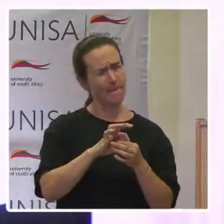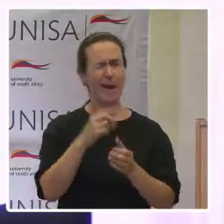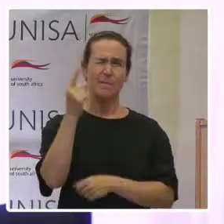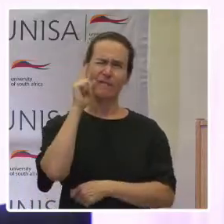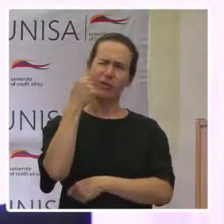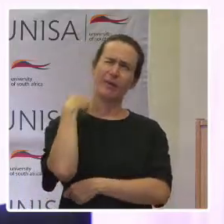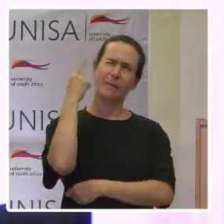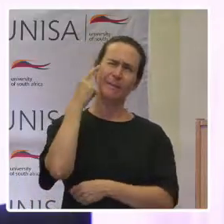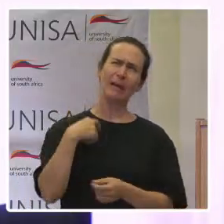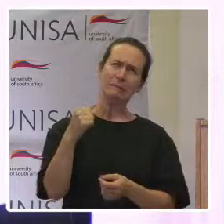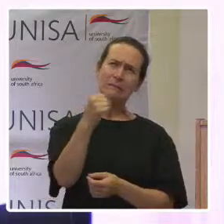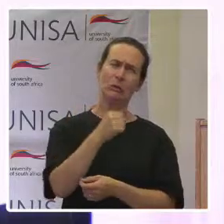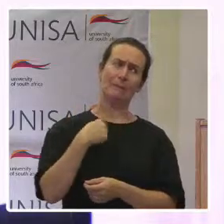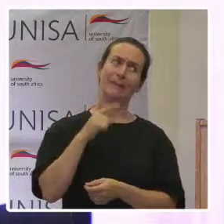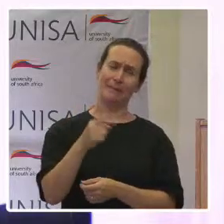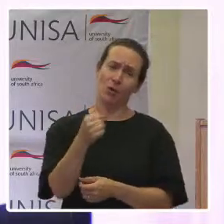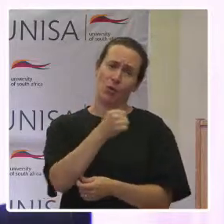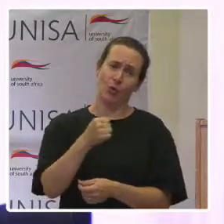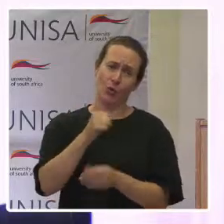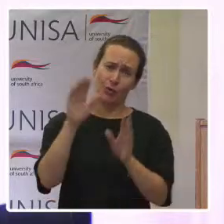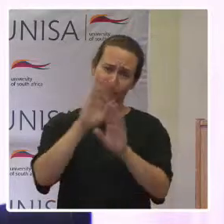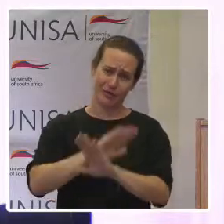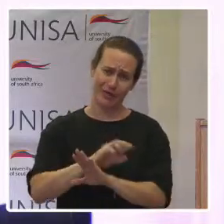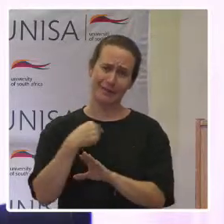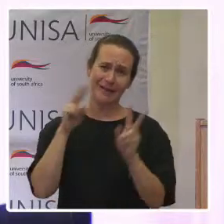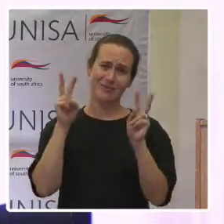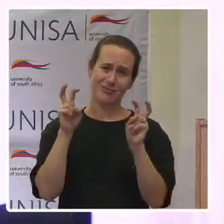cook? I must cook. That is my topic.